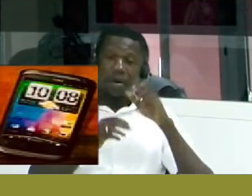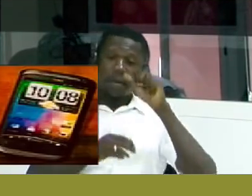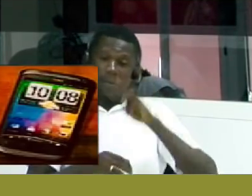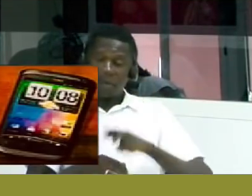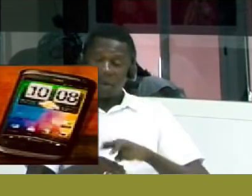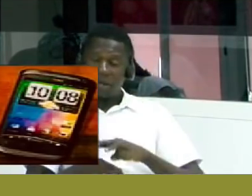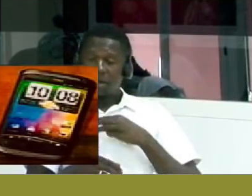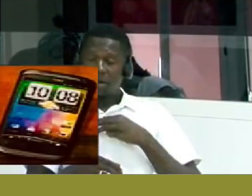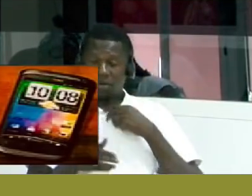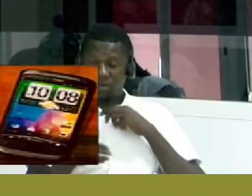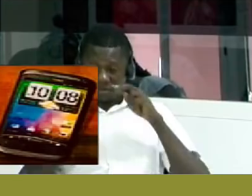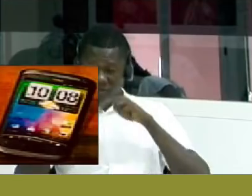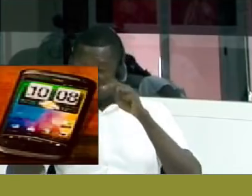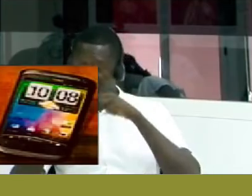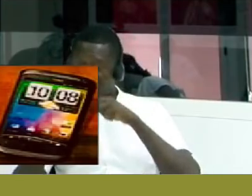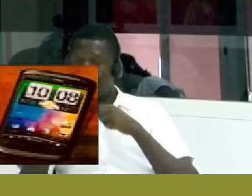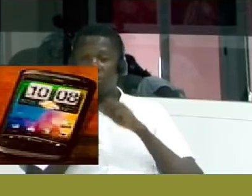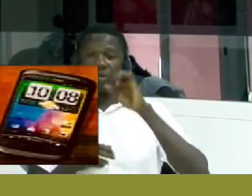June, I was out.